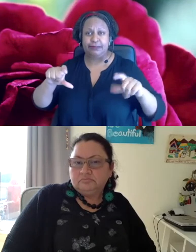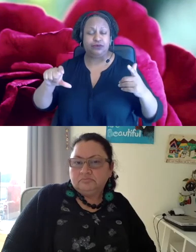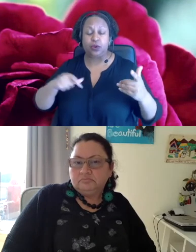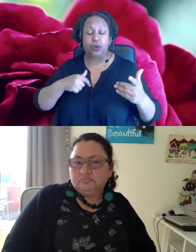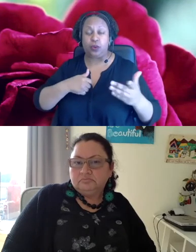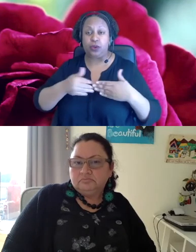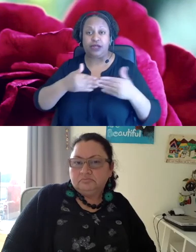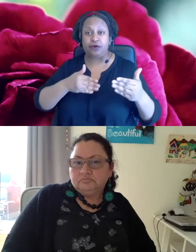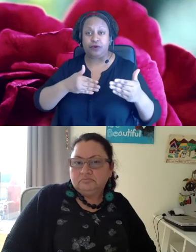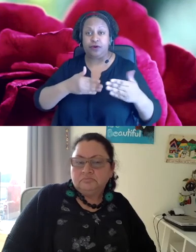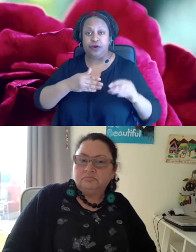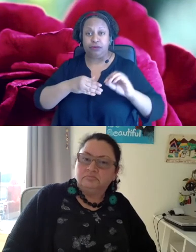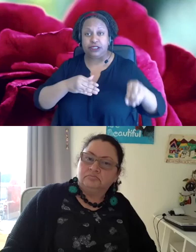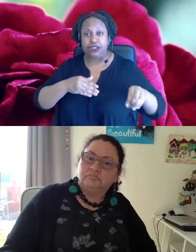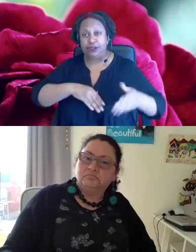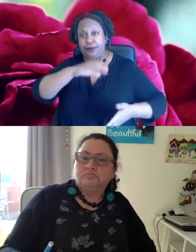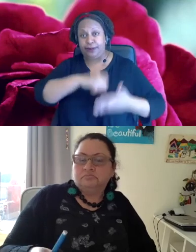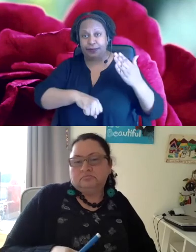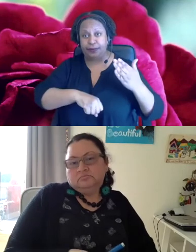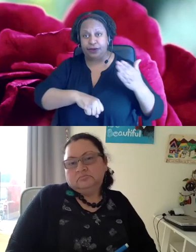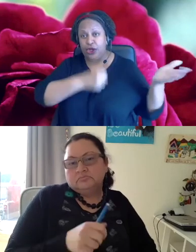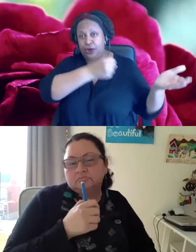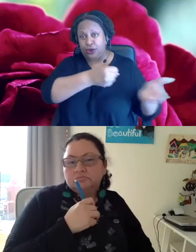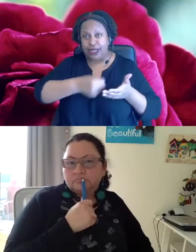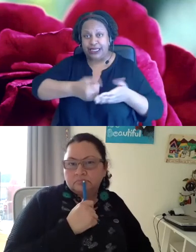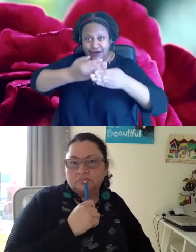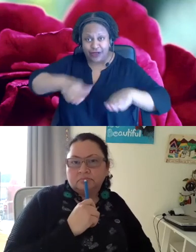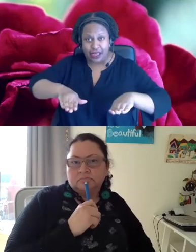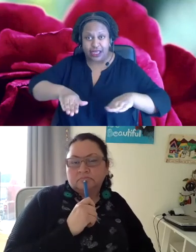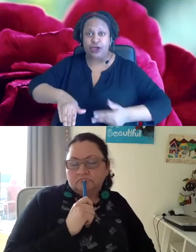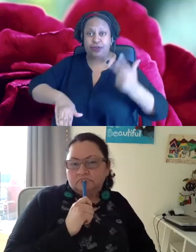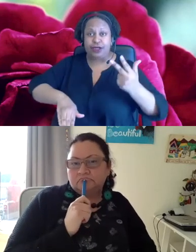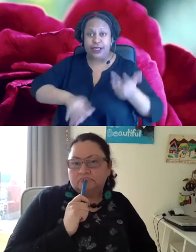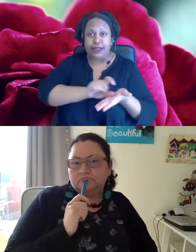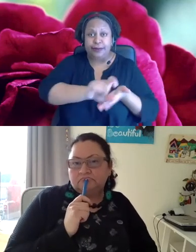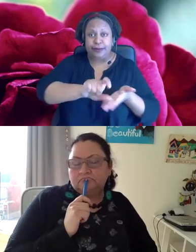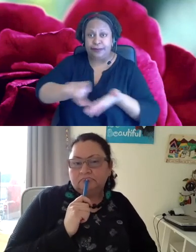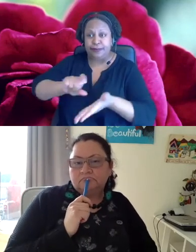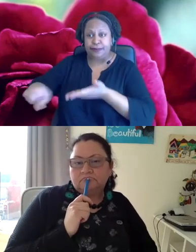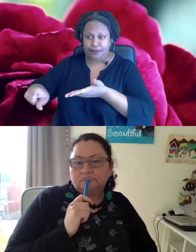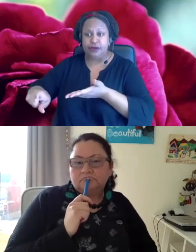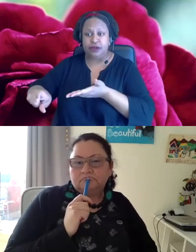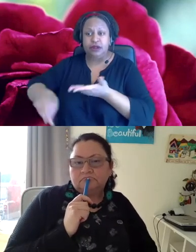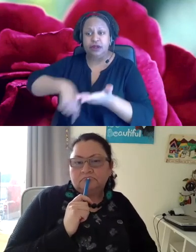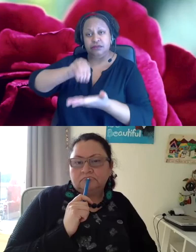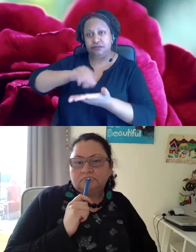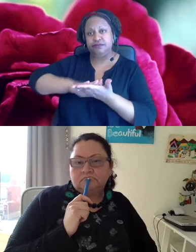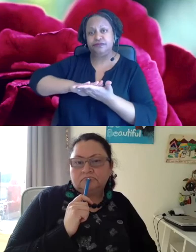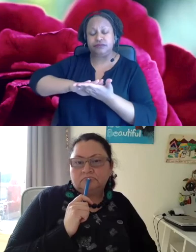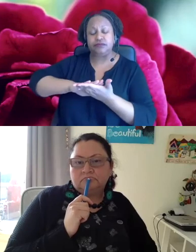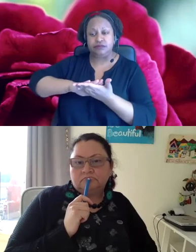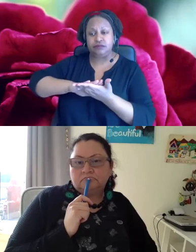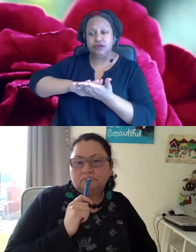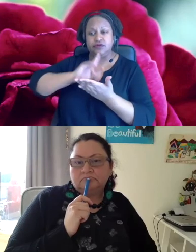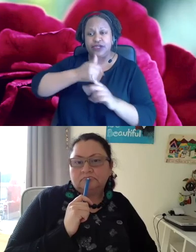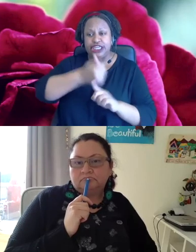of that collective grant or assistance received would be reported by each